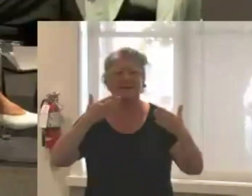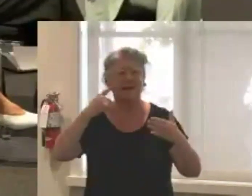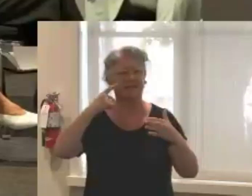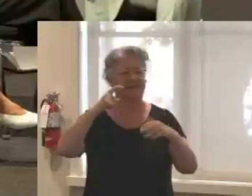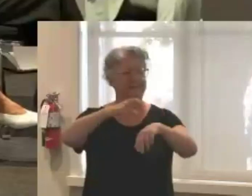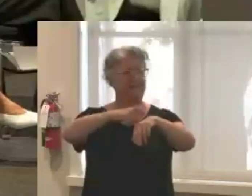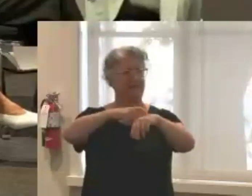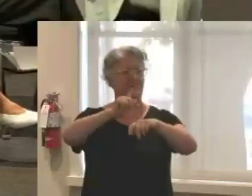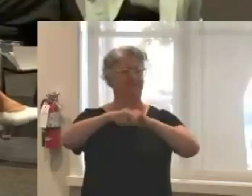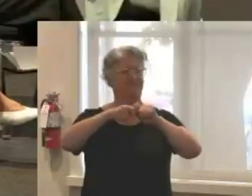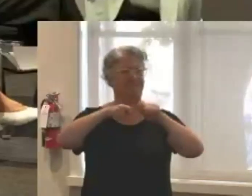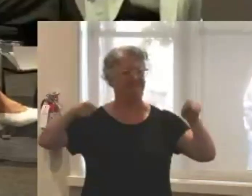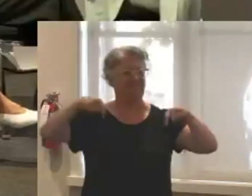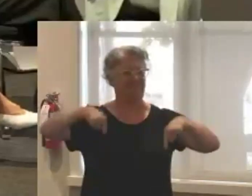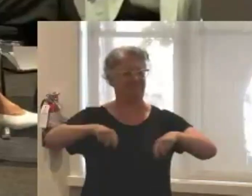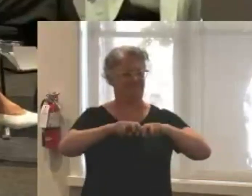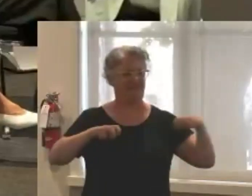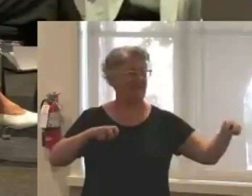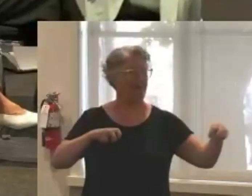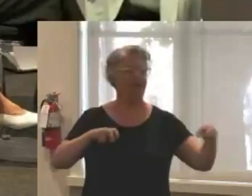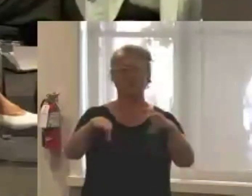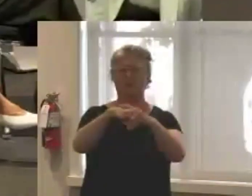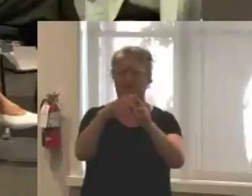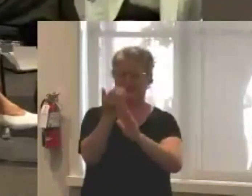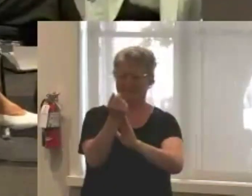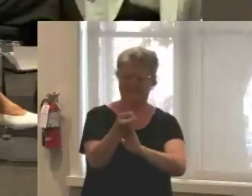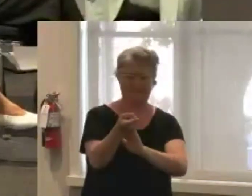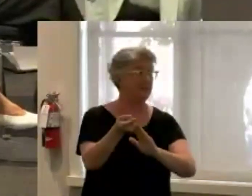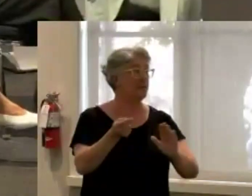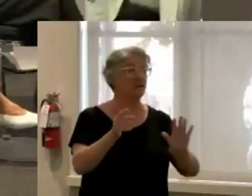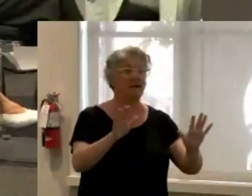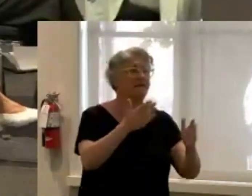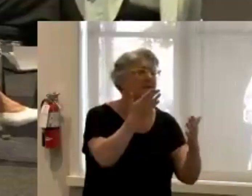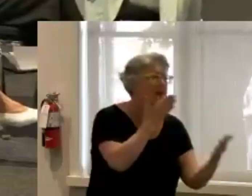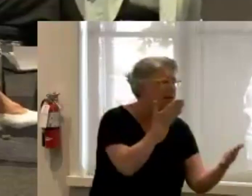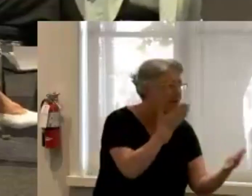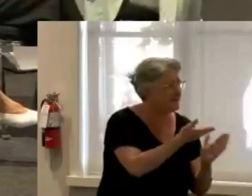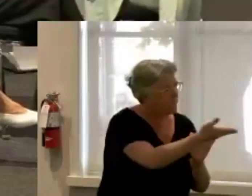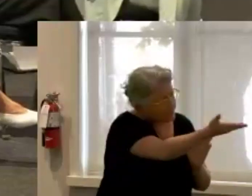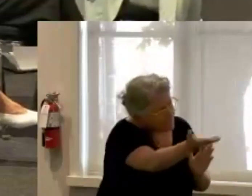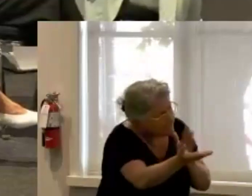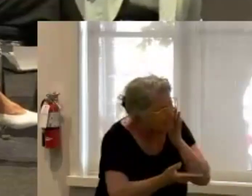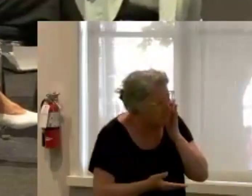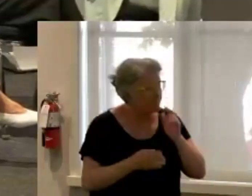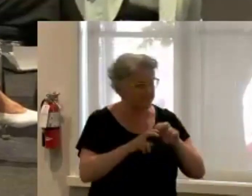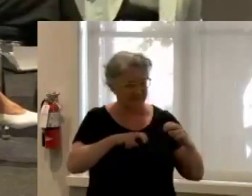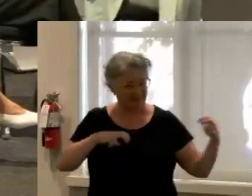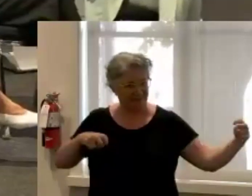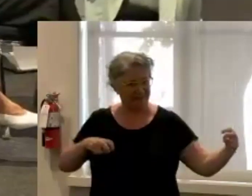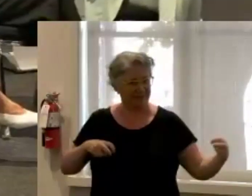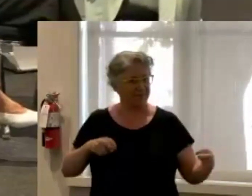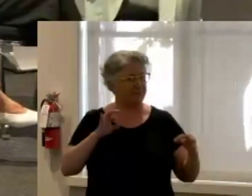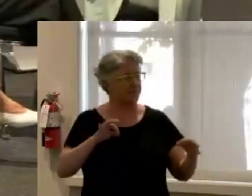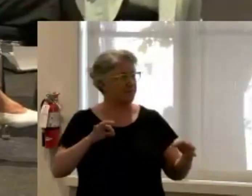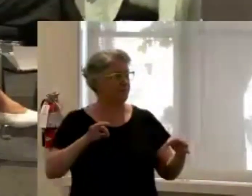for us to end this session and have 15-minute break, but I would like to thank everyone, all our panelists,